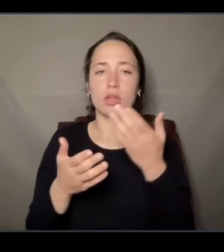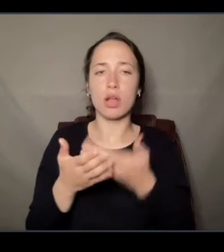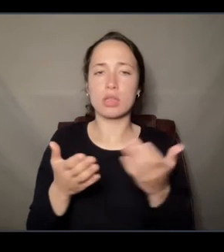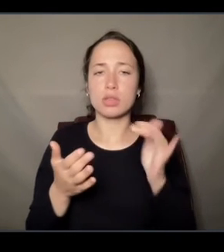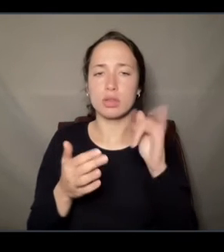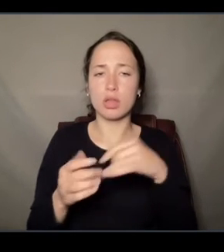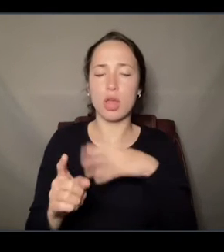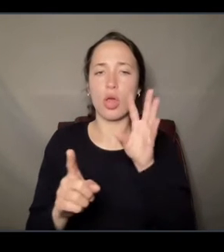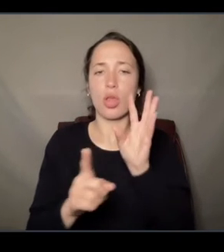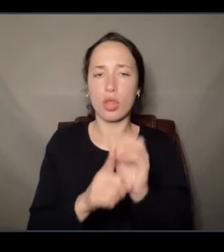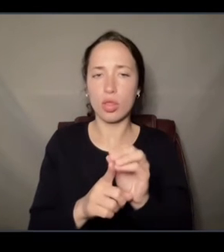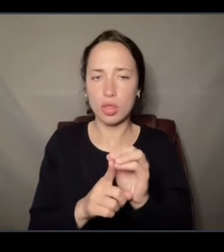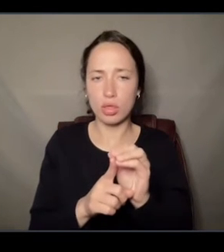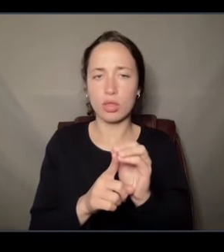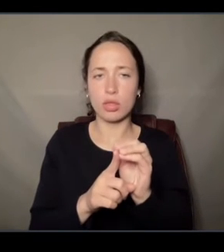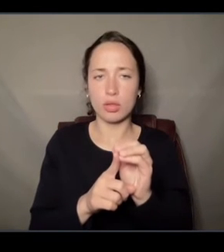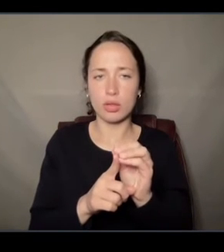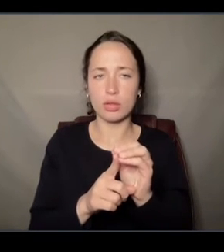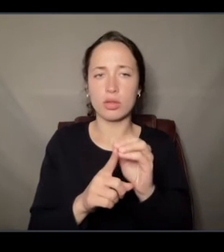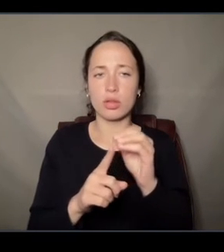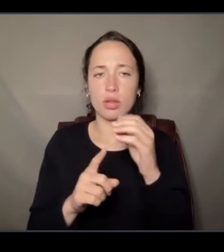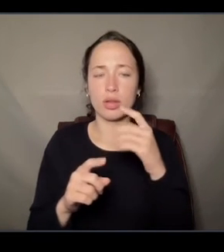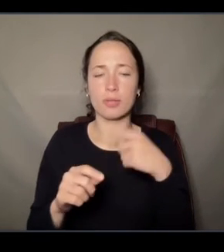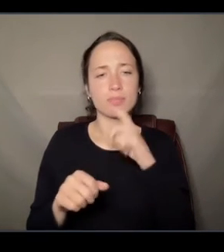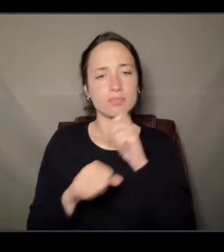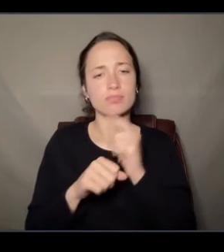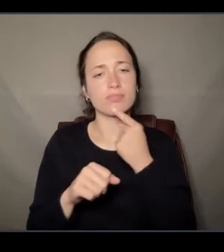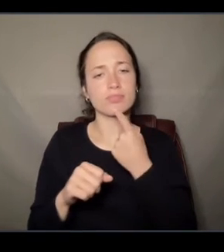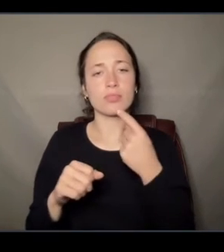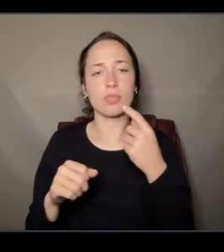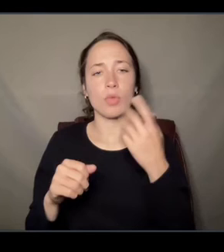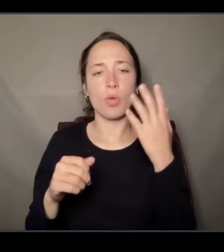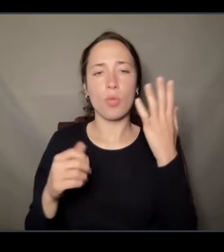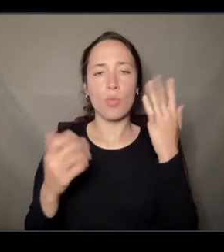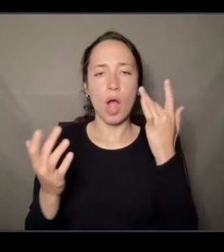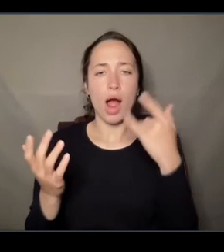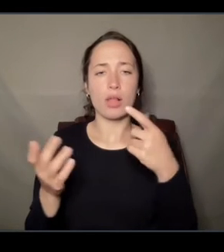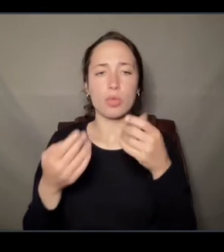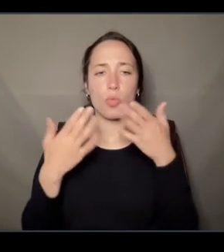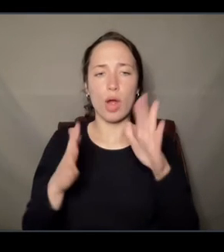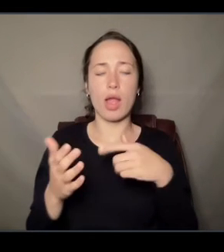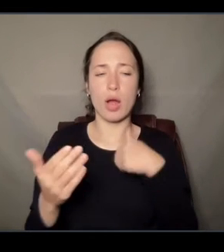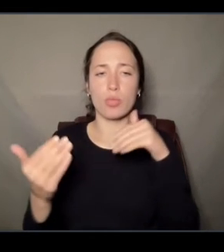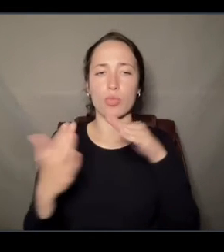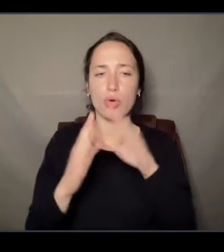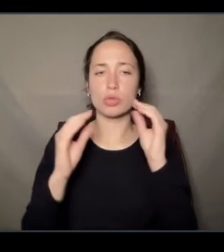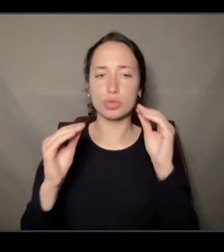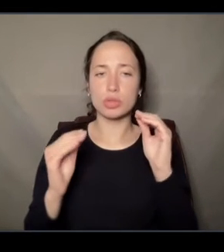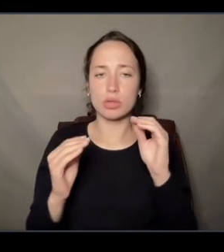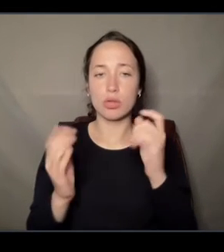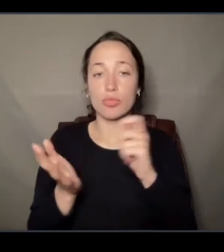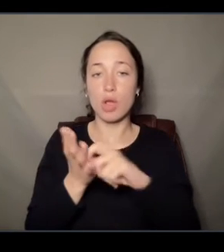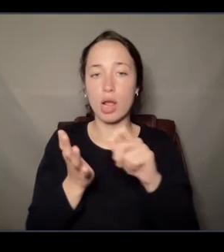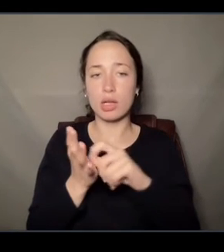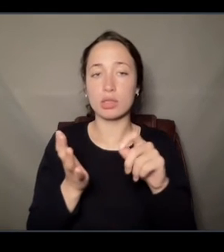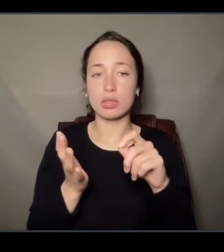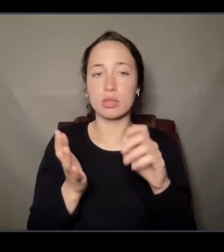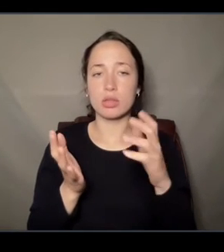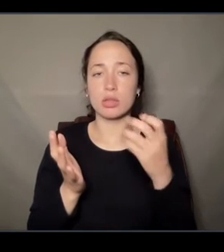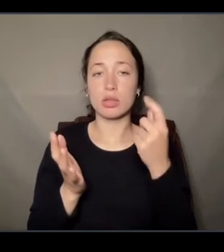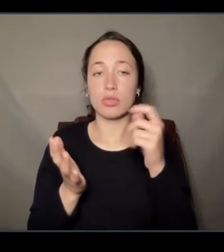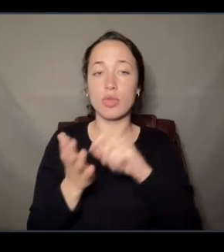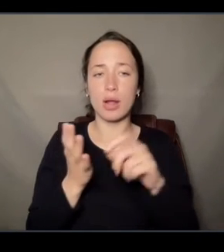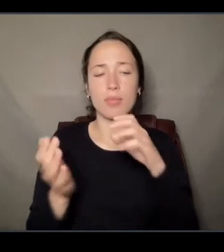kind of content I'm drawn towards, and I'm very certain about the way I approach teaching writing. Like, writing is